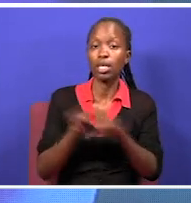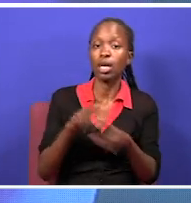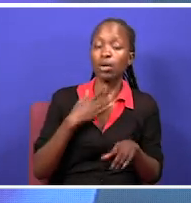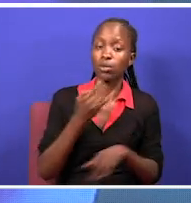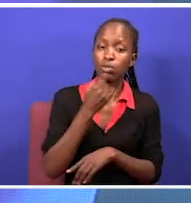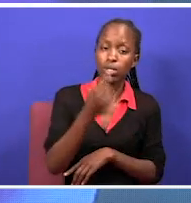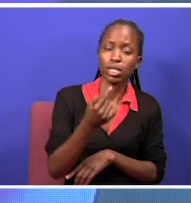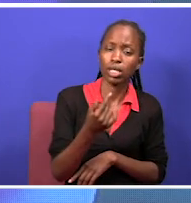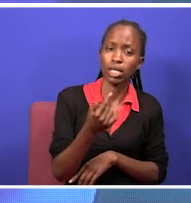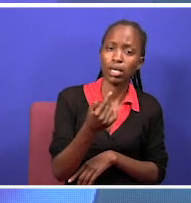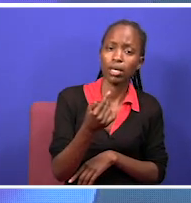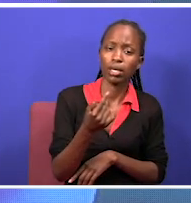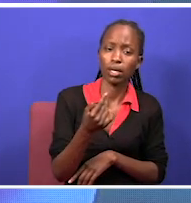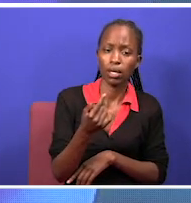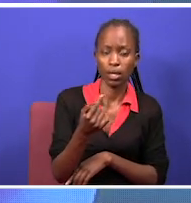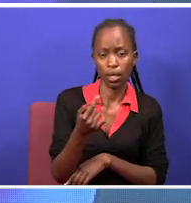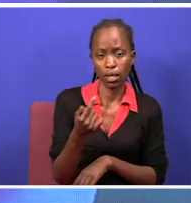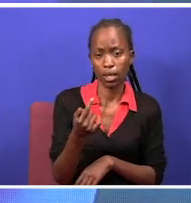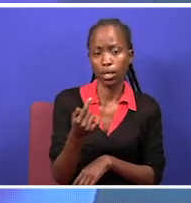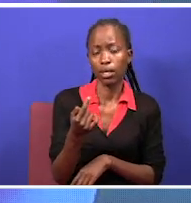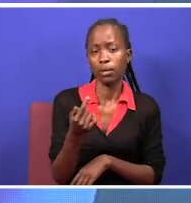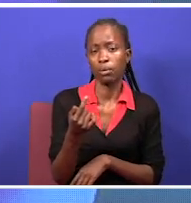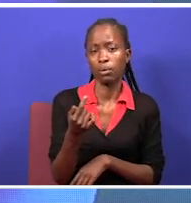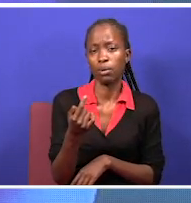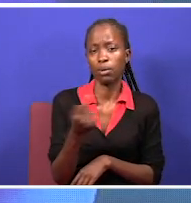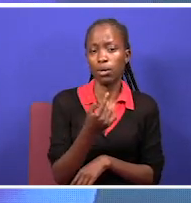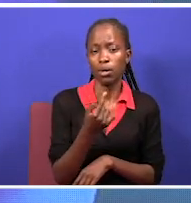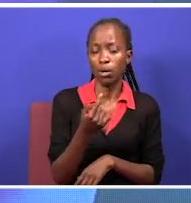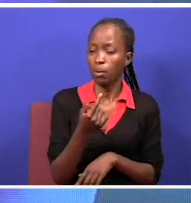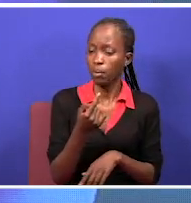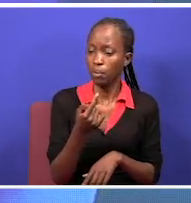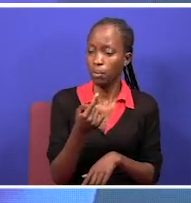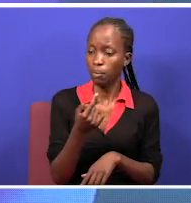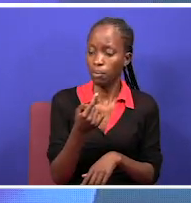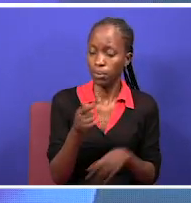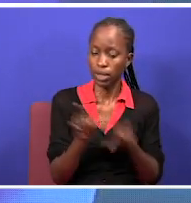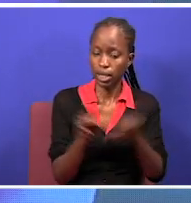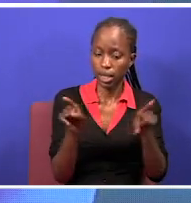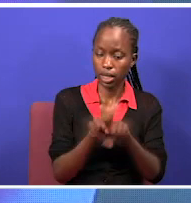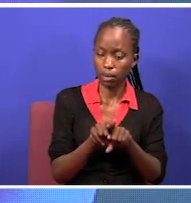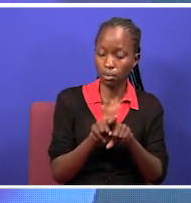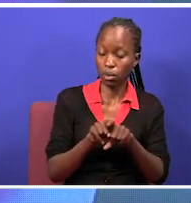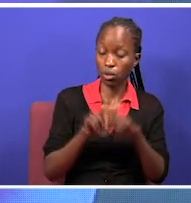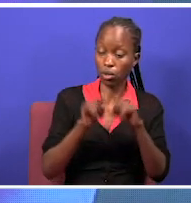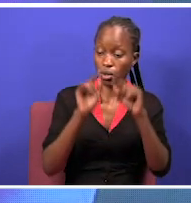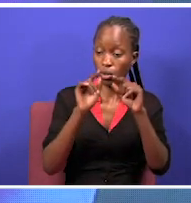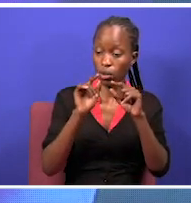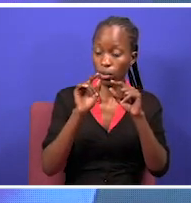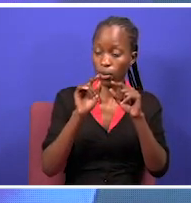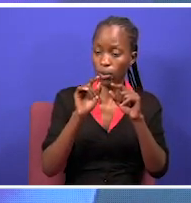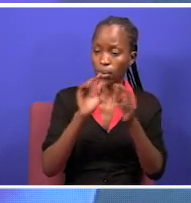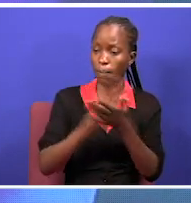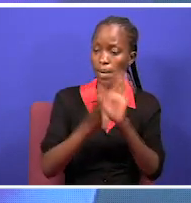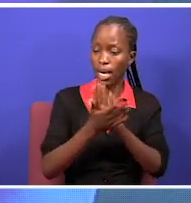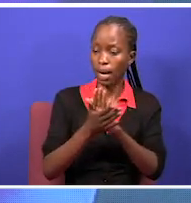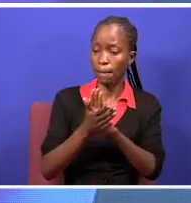just in the biblical sense, but even for the nation. You know,